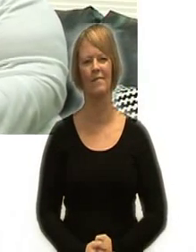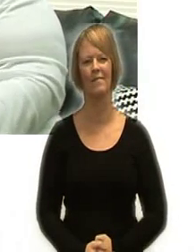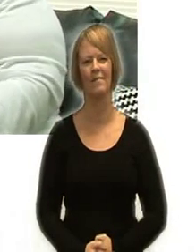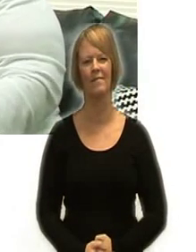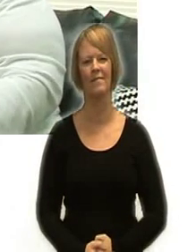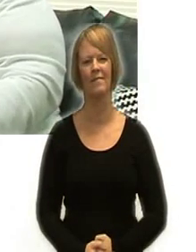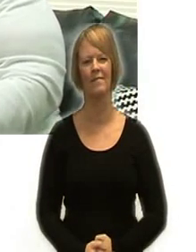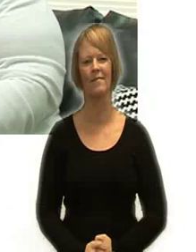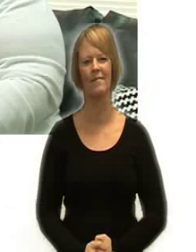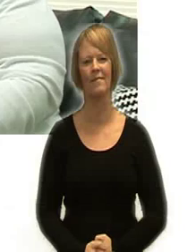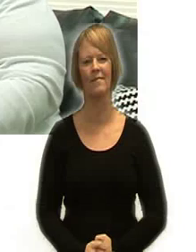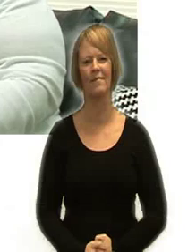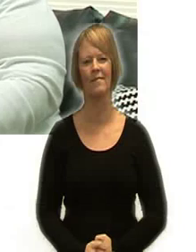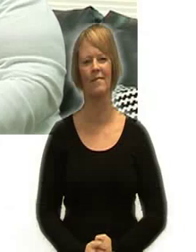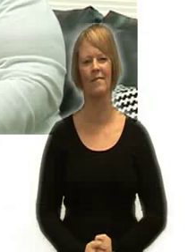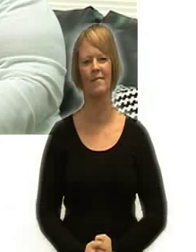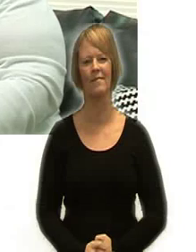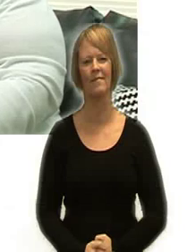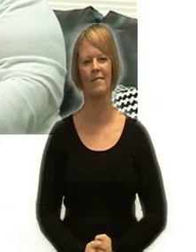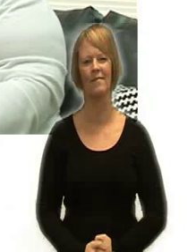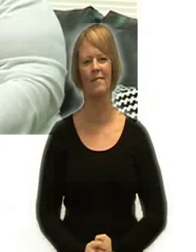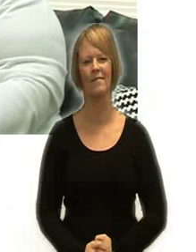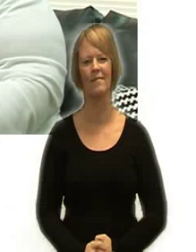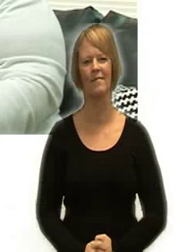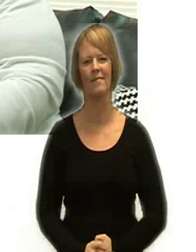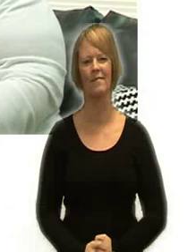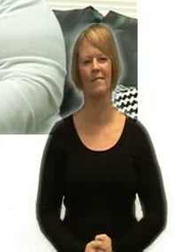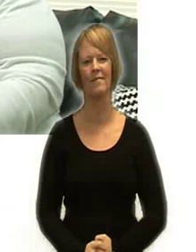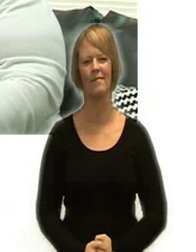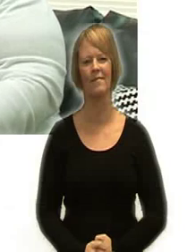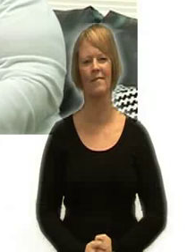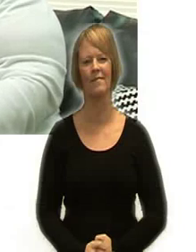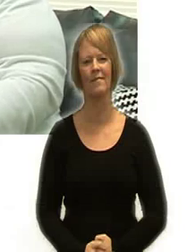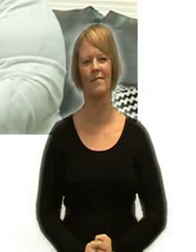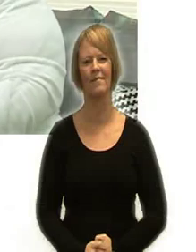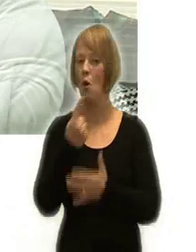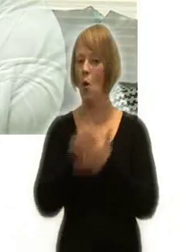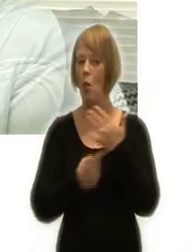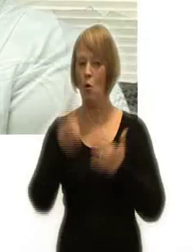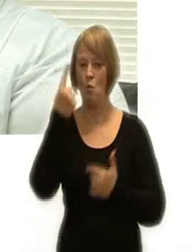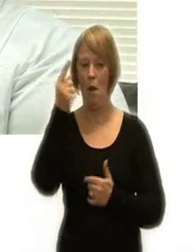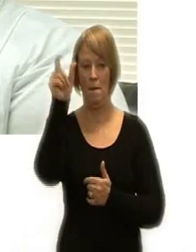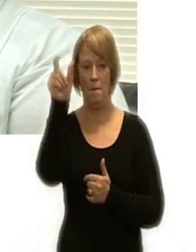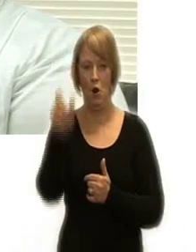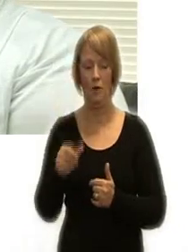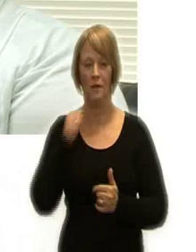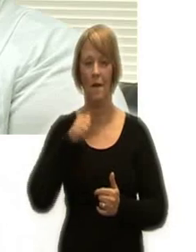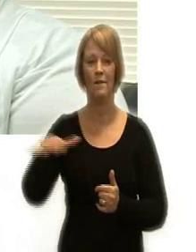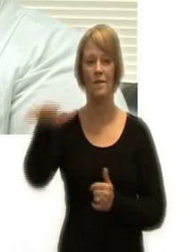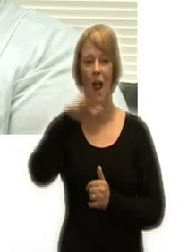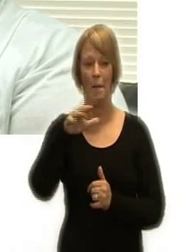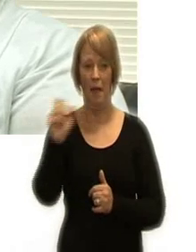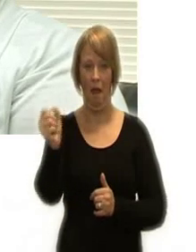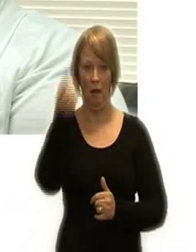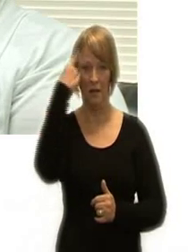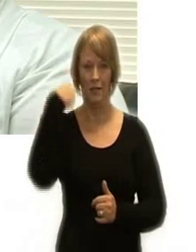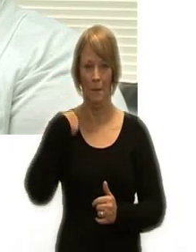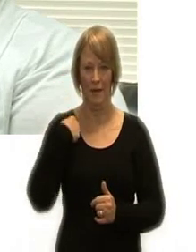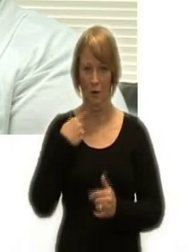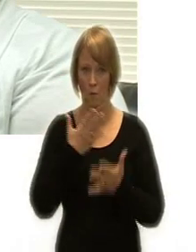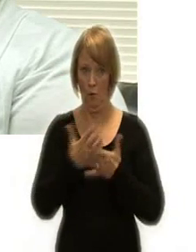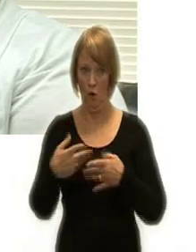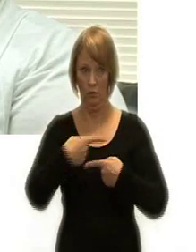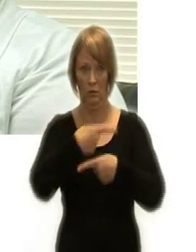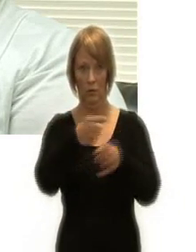learned how to cope with my illness and how to live day to day and enjoy life. There's only one member of my